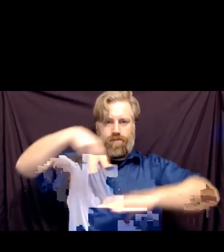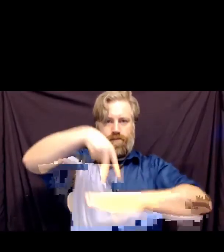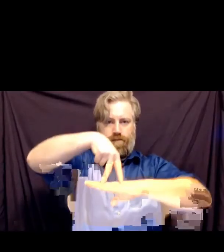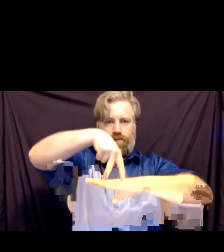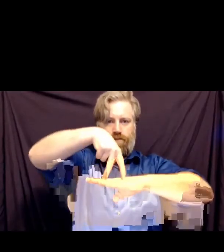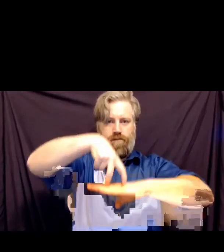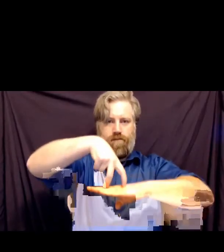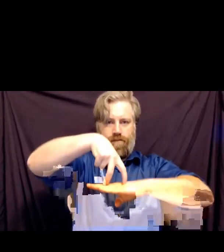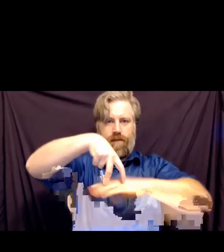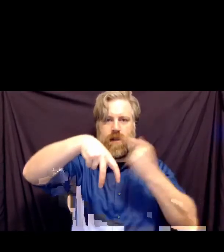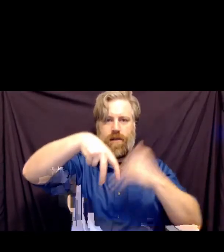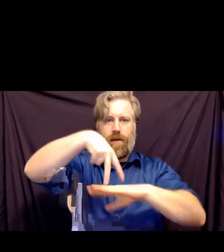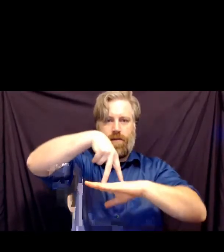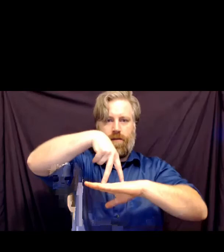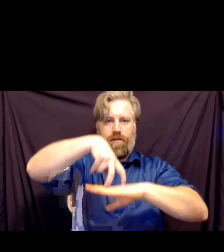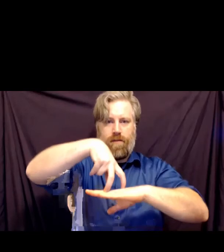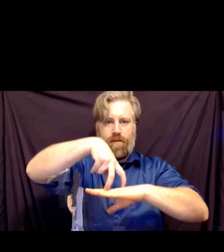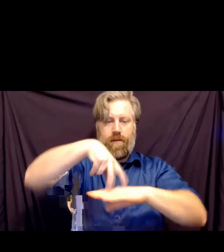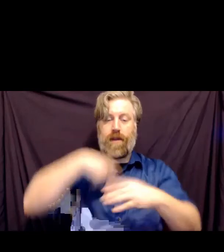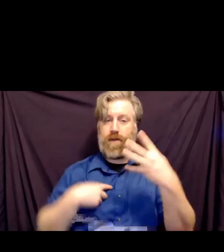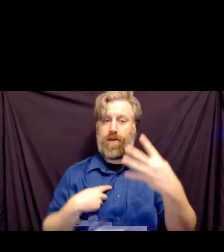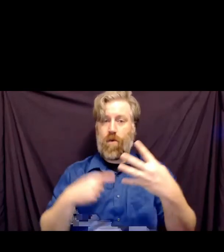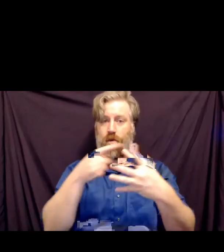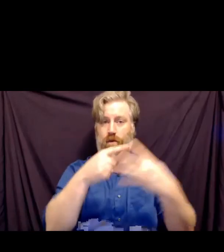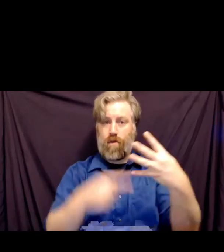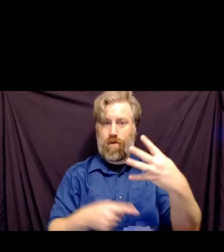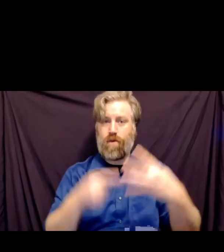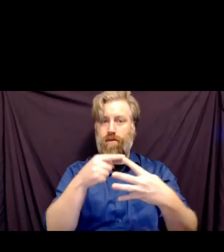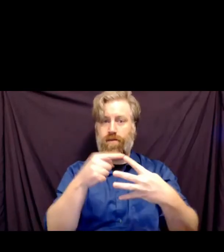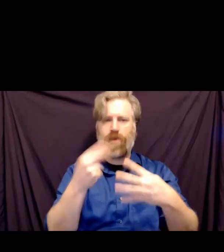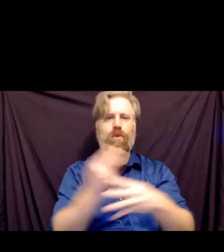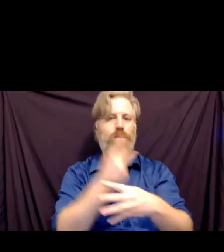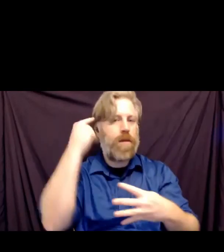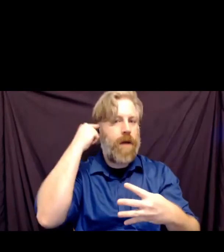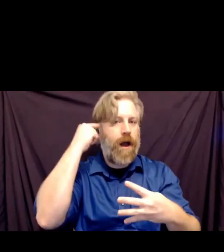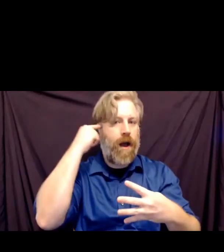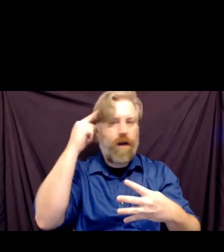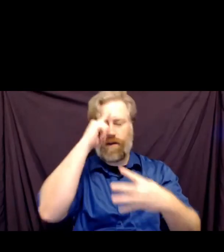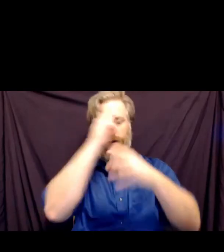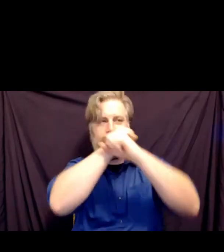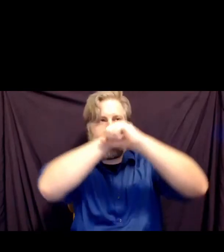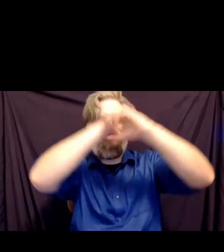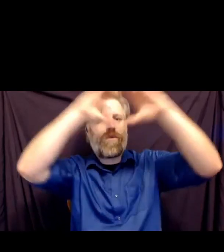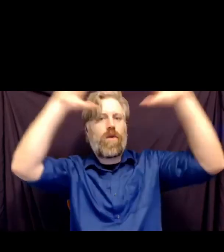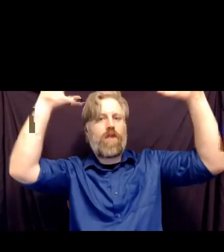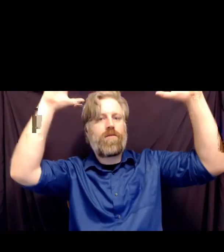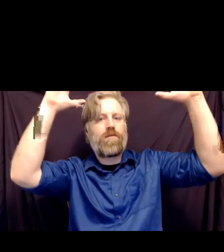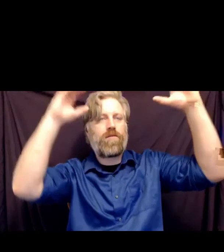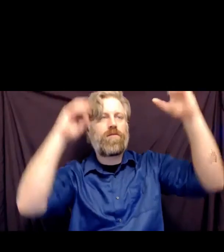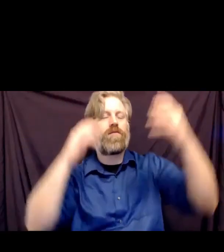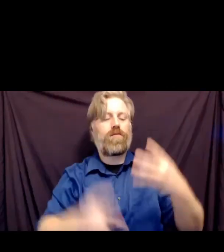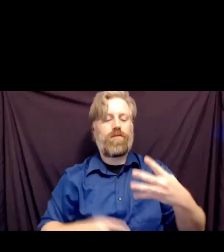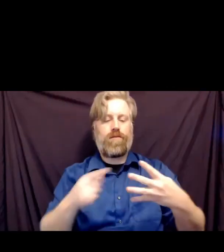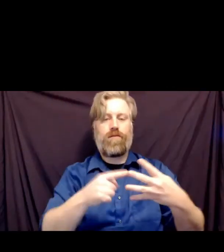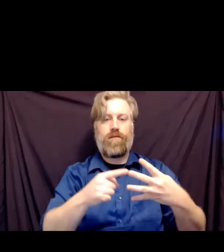4 components to this. One is the use of the mind, visualization or use of the mind. One is the